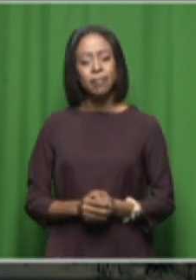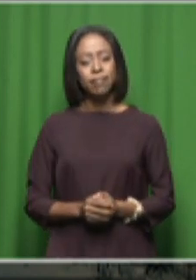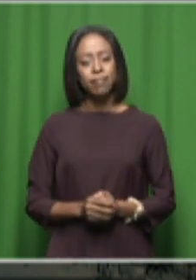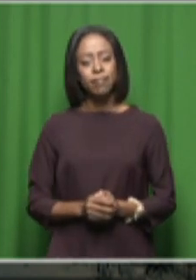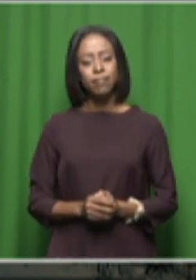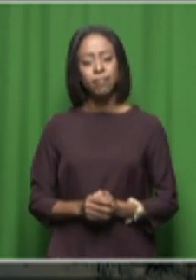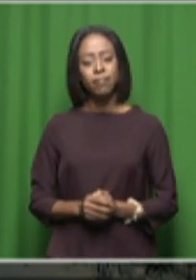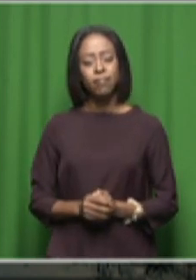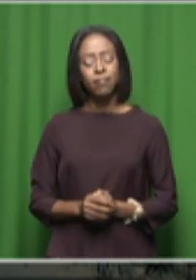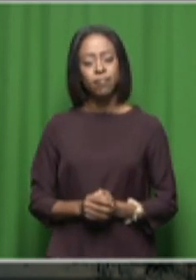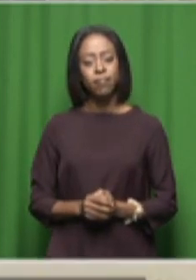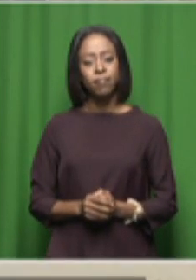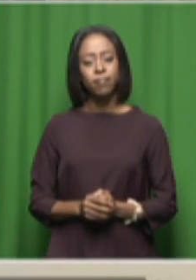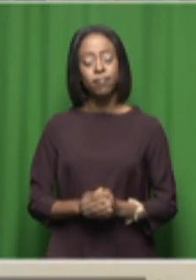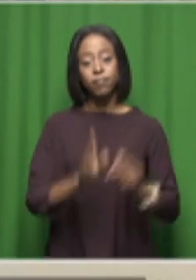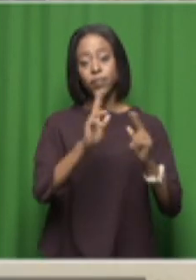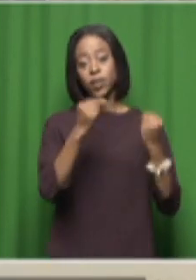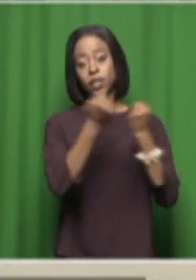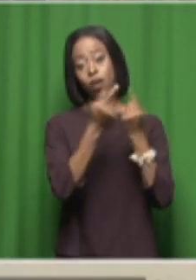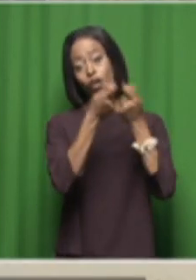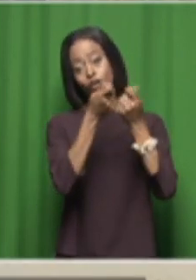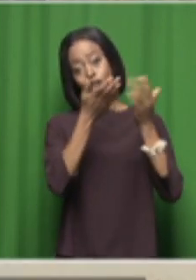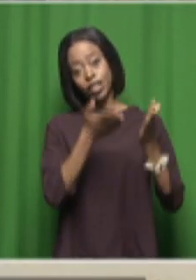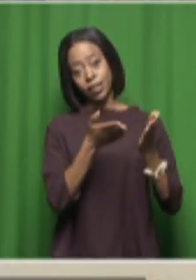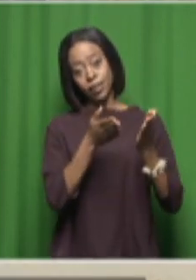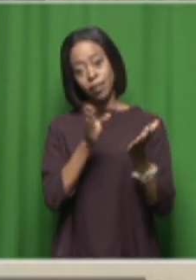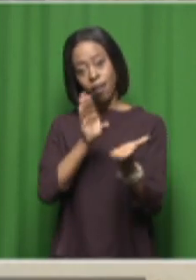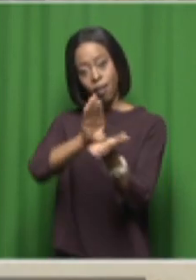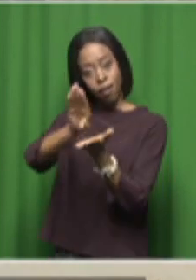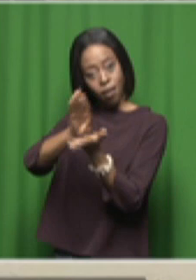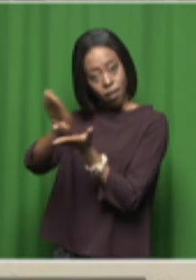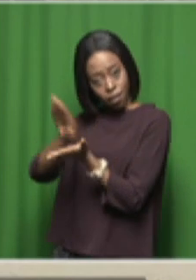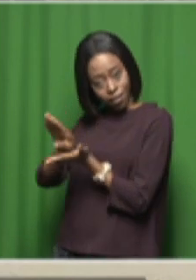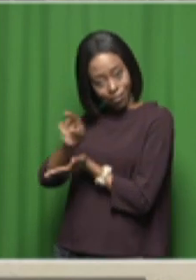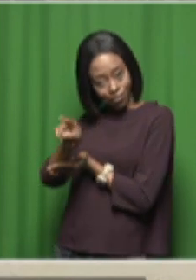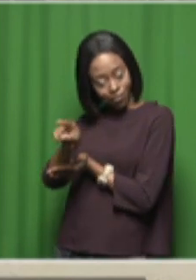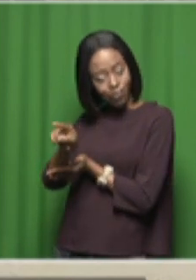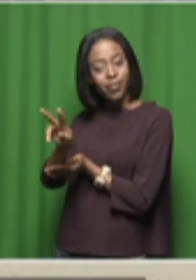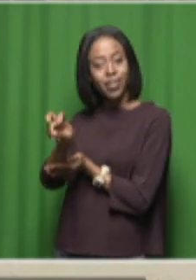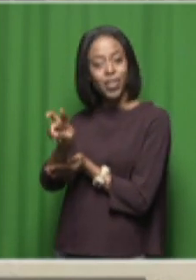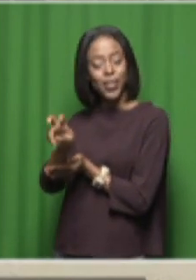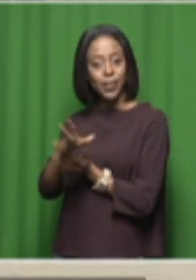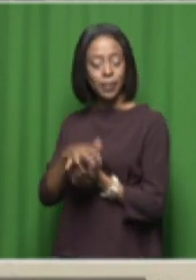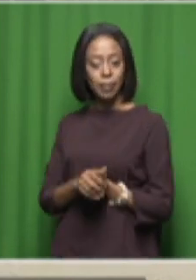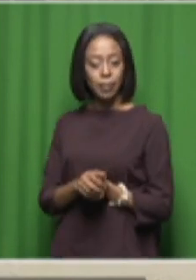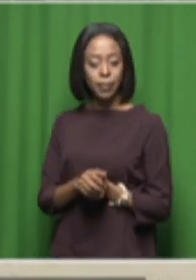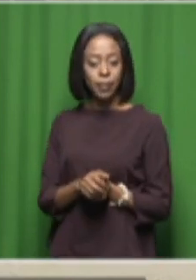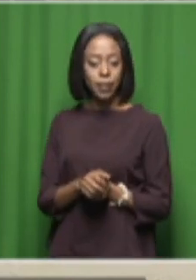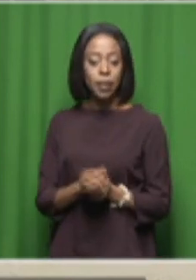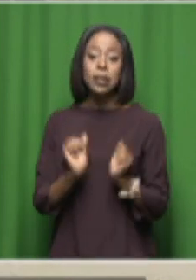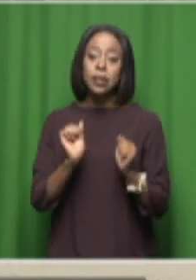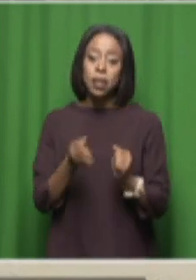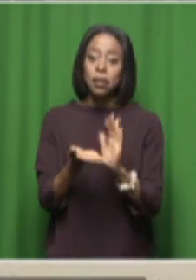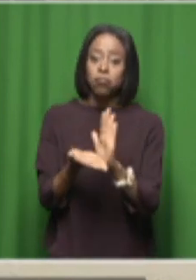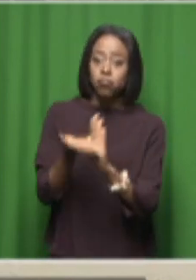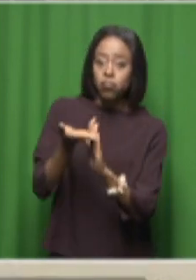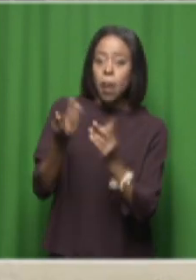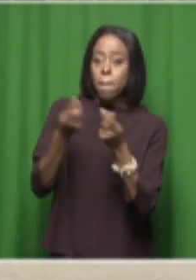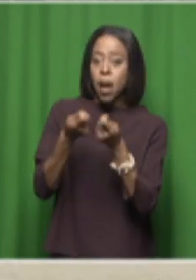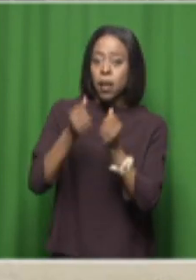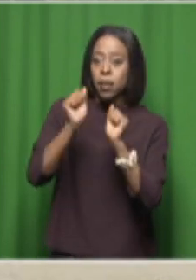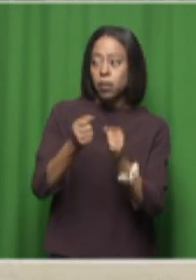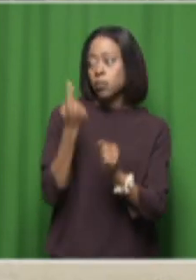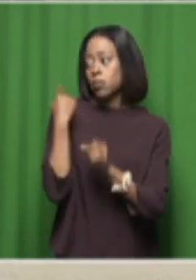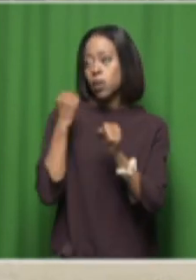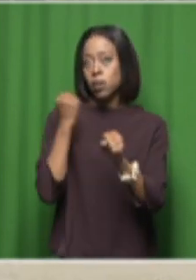I think it comes down to national treasury, the funding allocation. While we could be increasing the funding, I know that